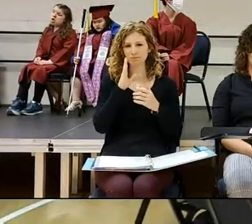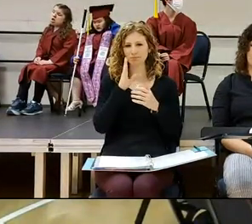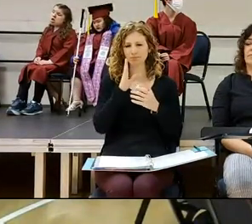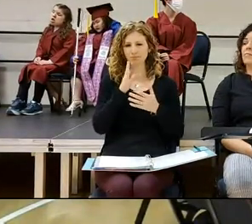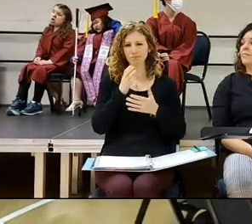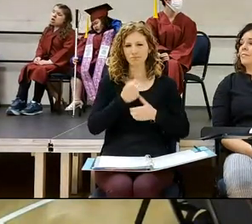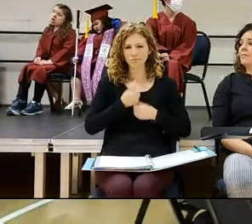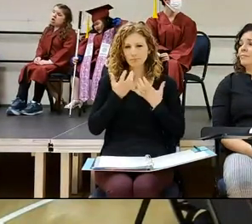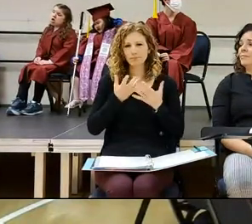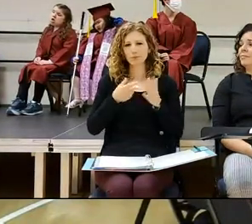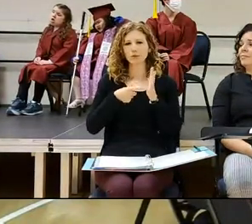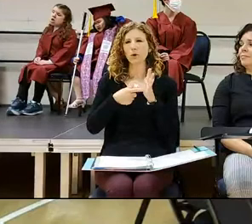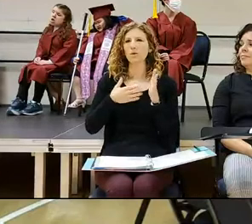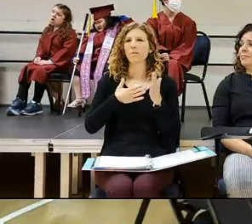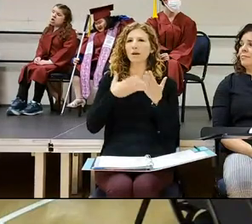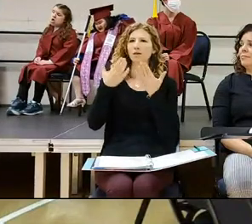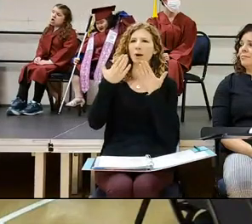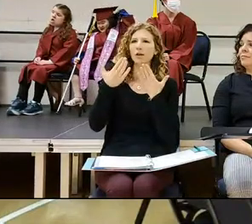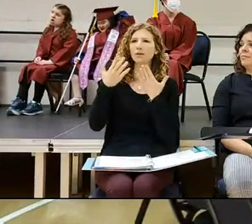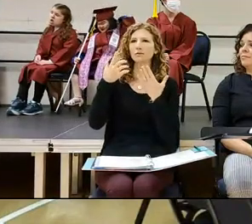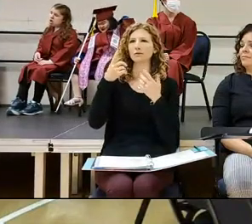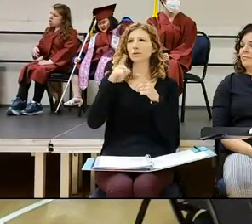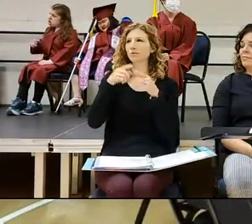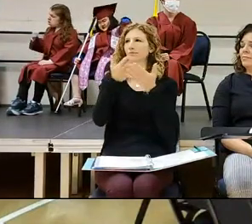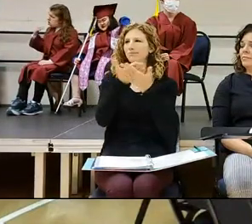that we have for the teachers and staff here